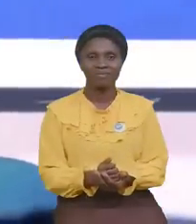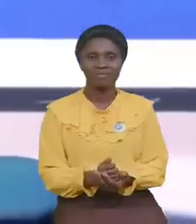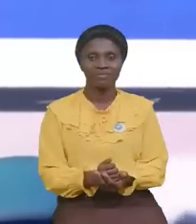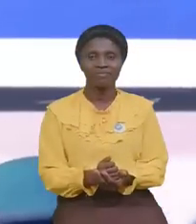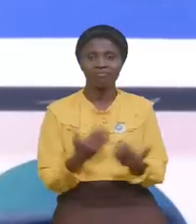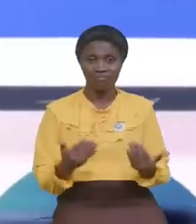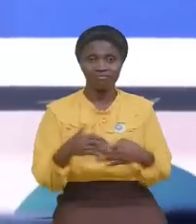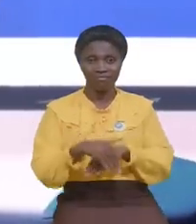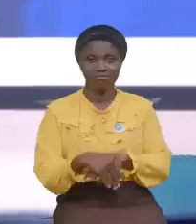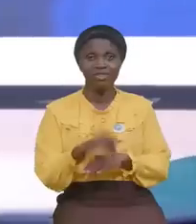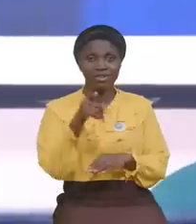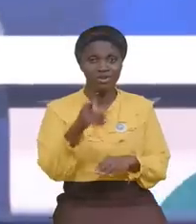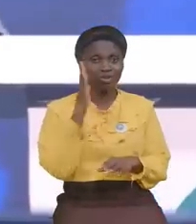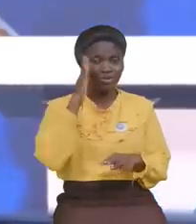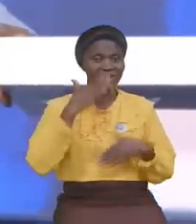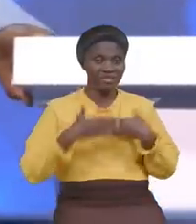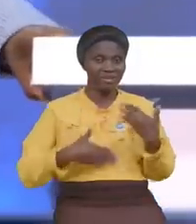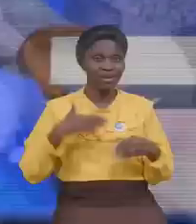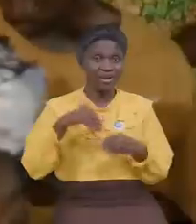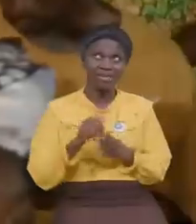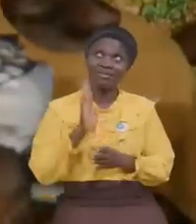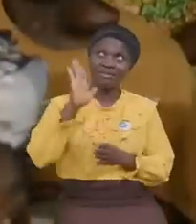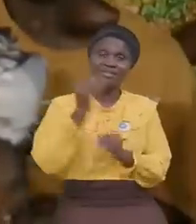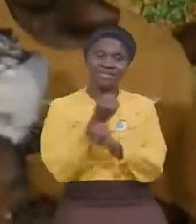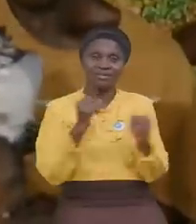Tonight, you will rejoice in his salvation.